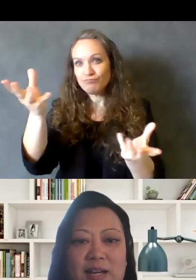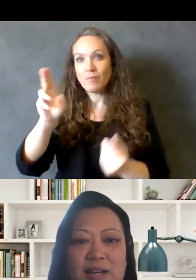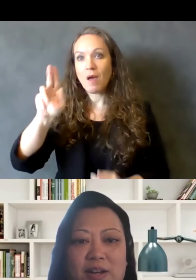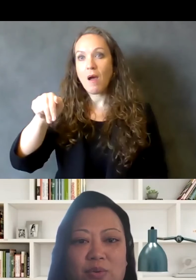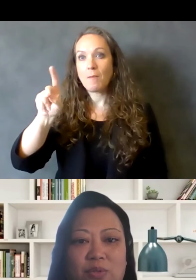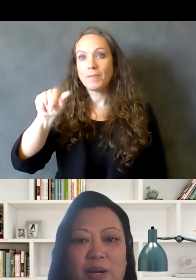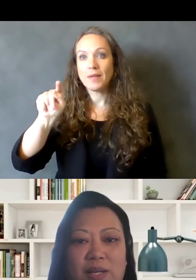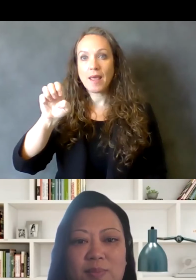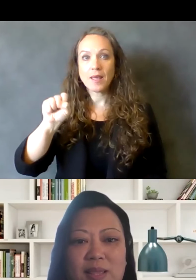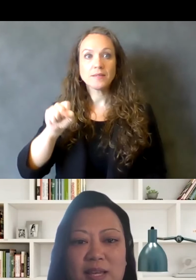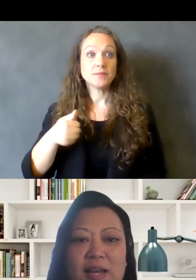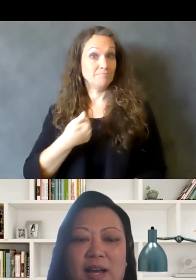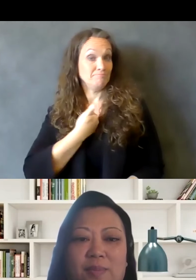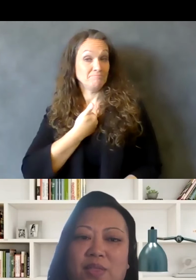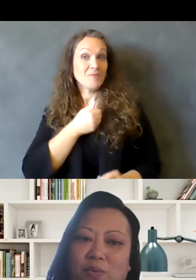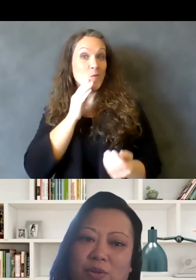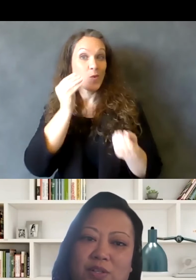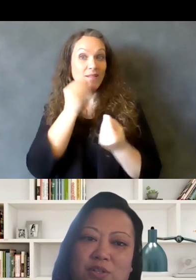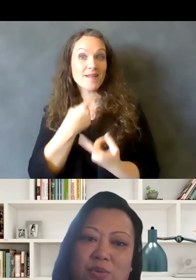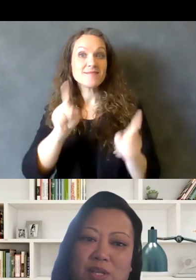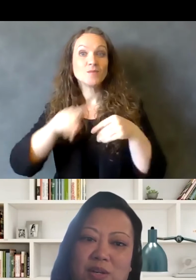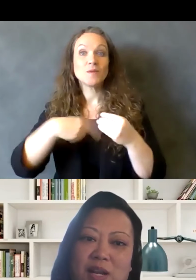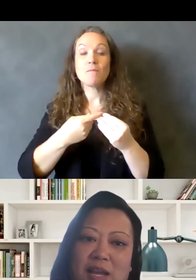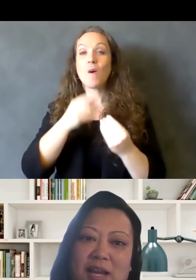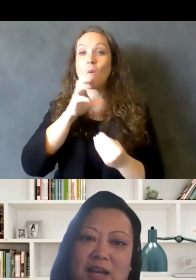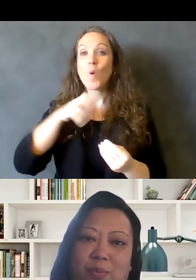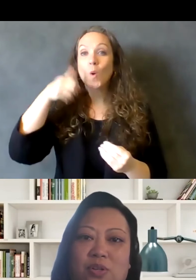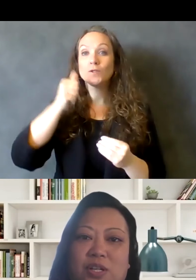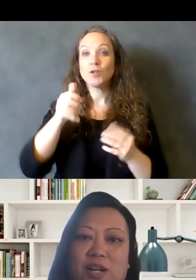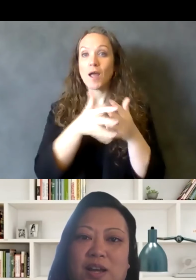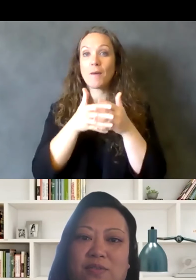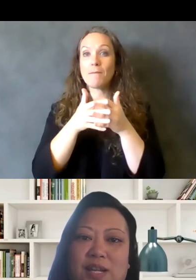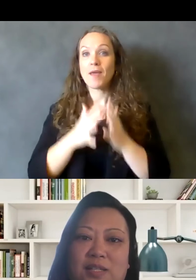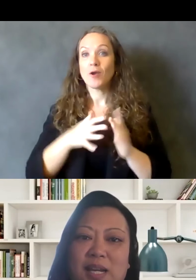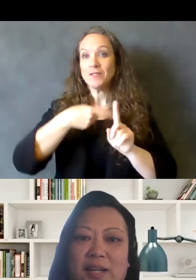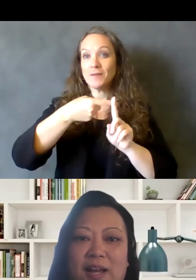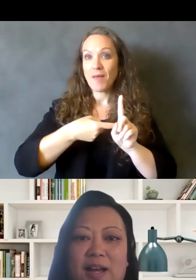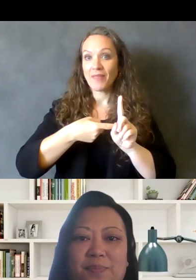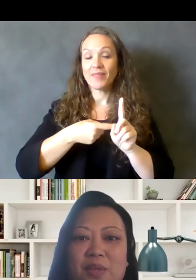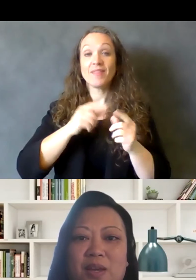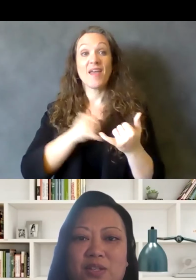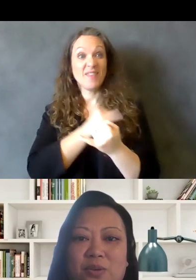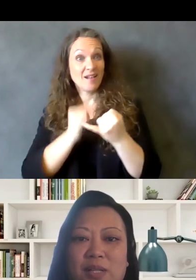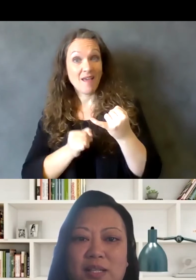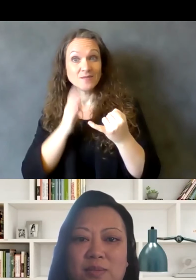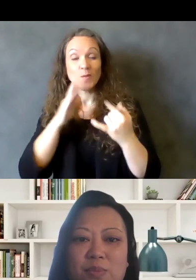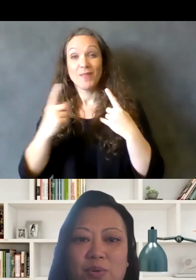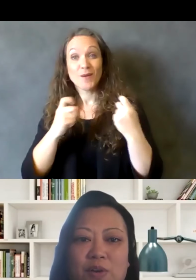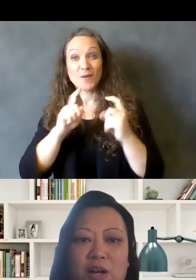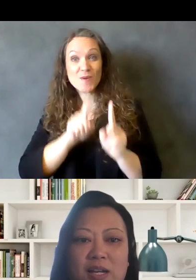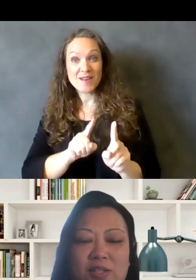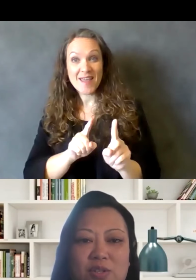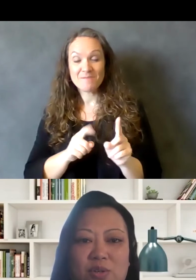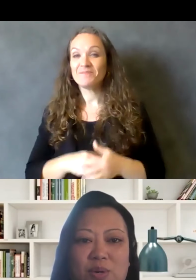update on Older Americans Month. And then we'll move into the Q&A portion of today's meeting. So let's